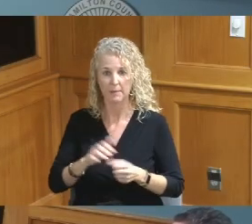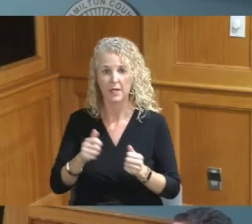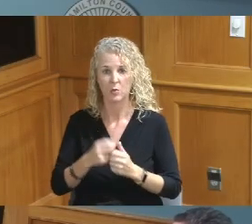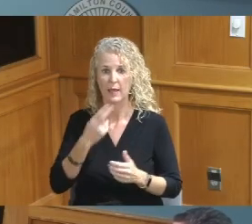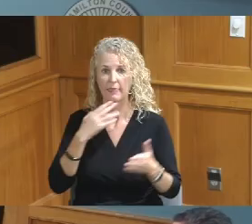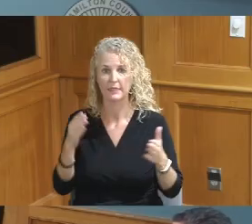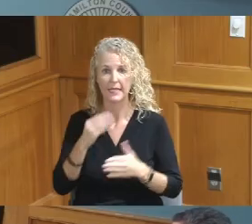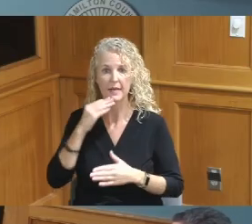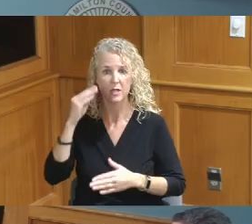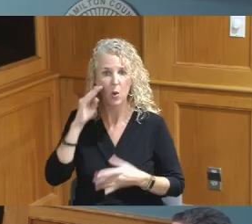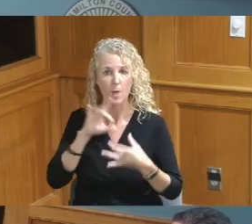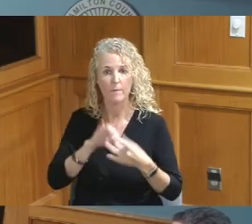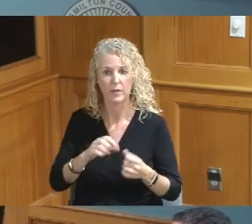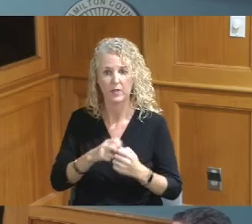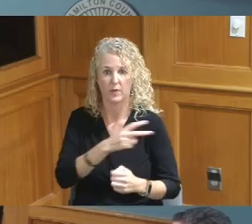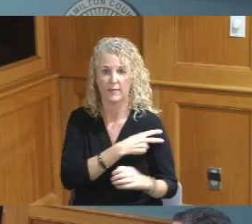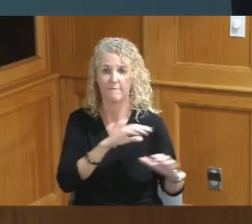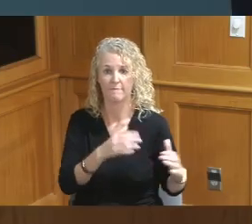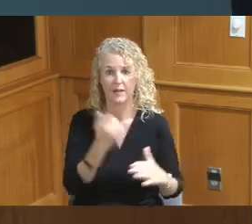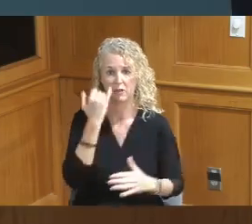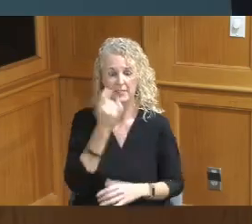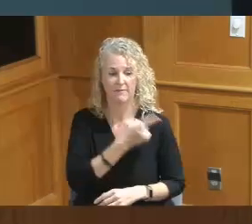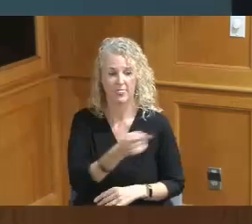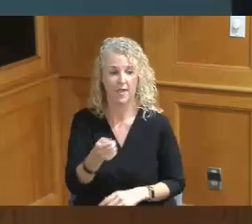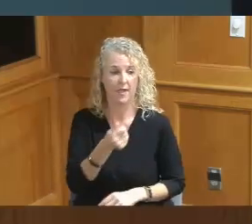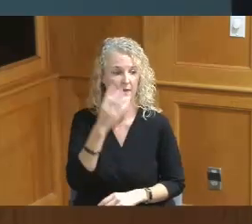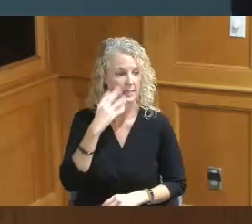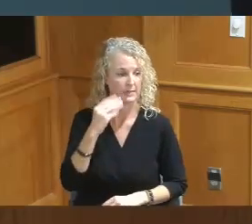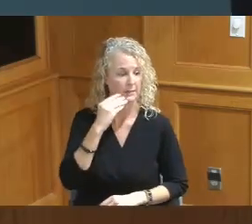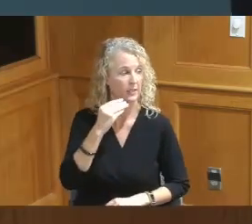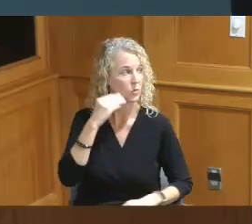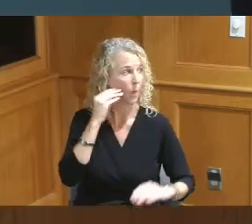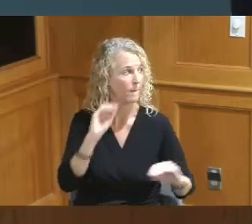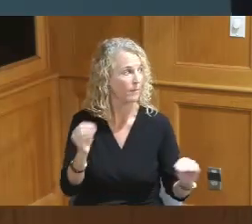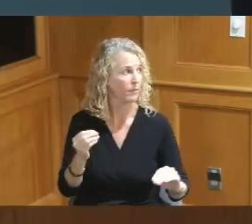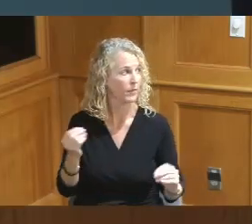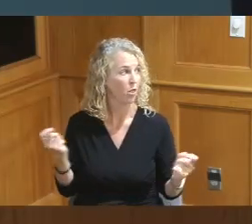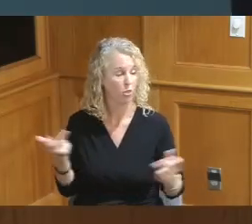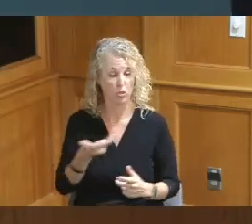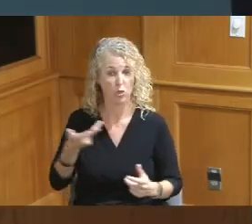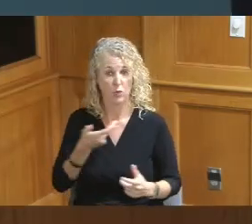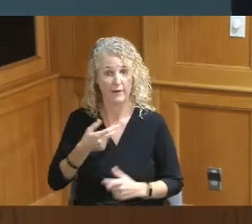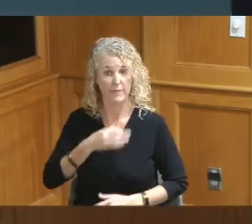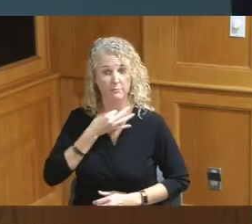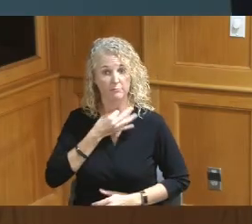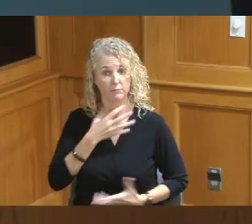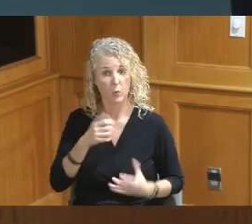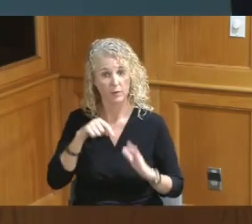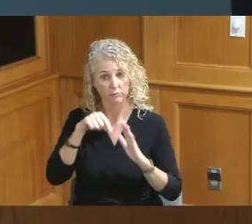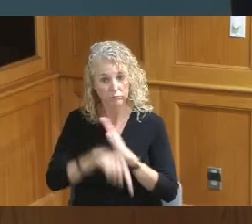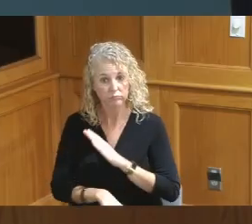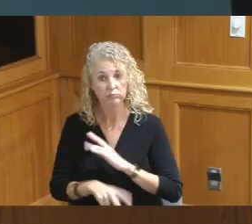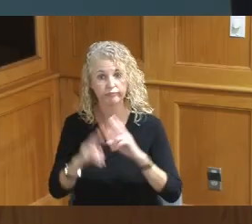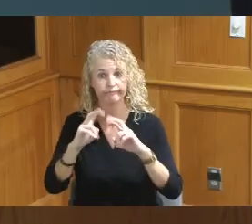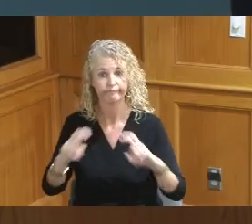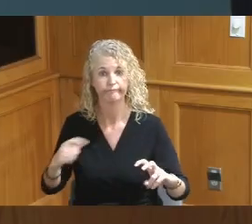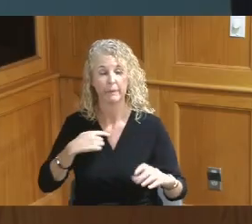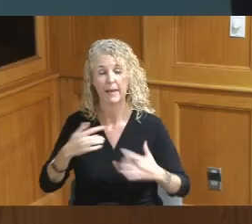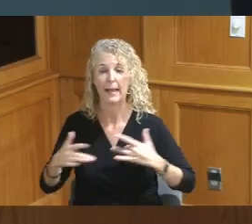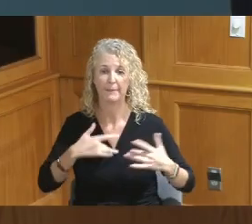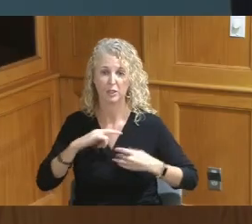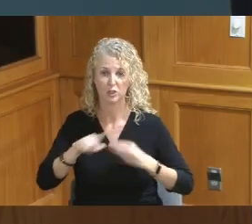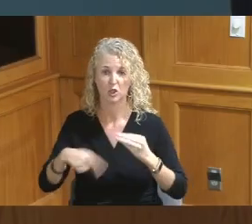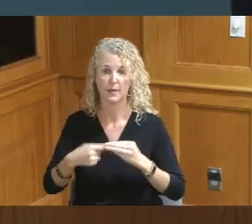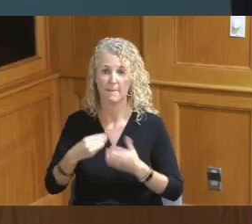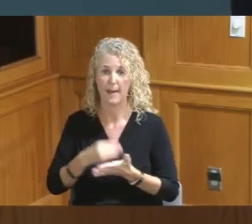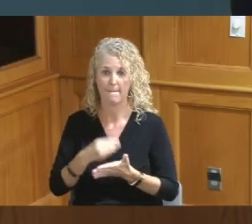veterans who find themselves to be homeless. So we all want to pursue this. But I'm concerned about the timing